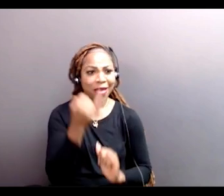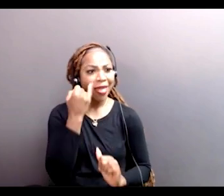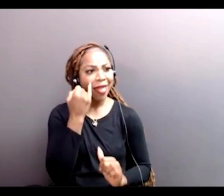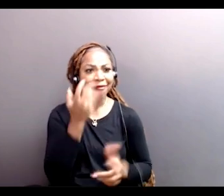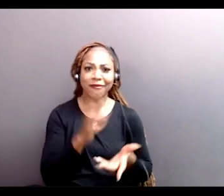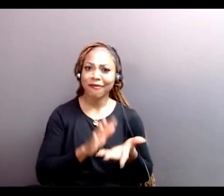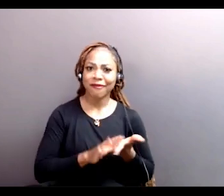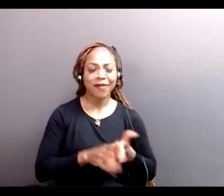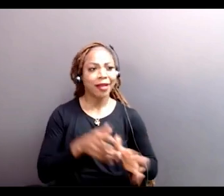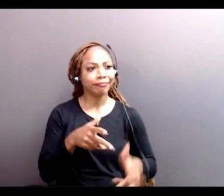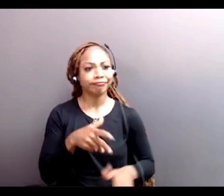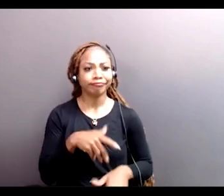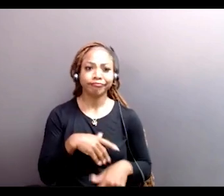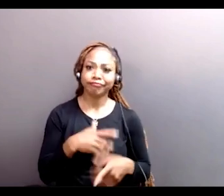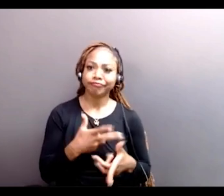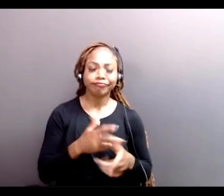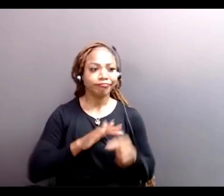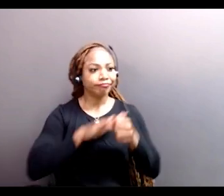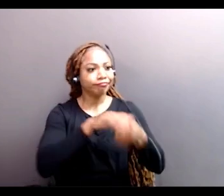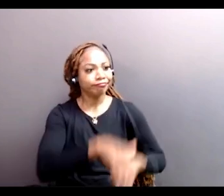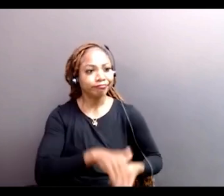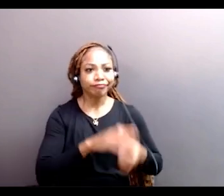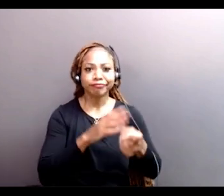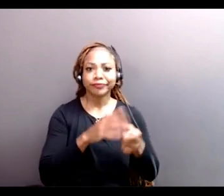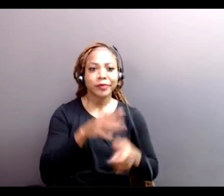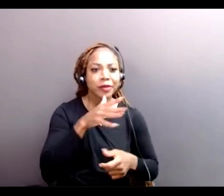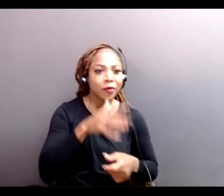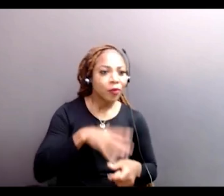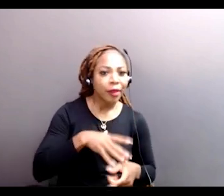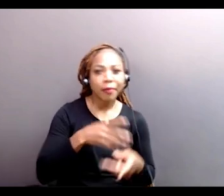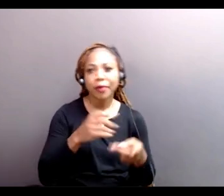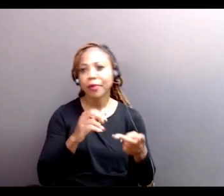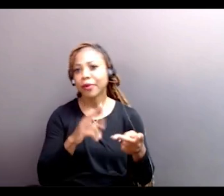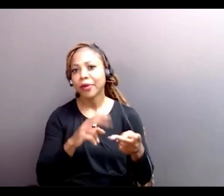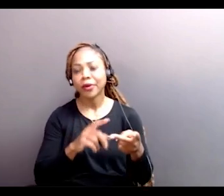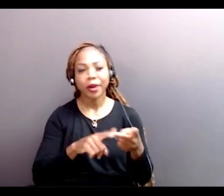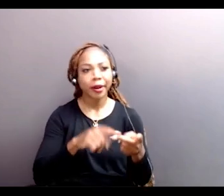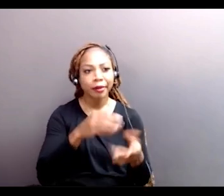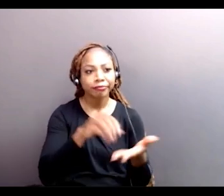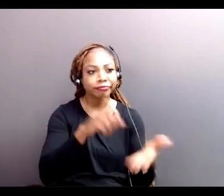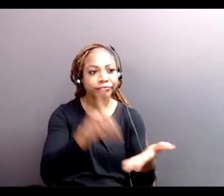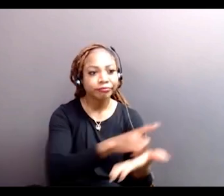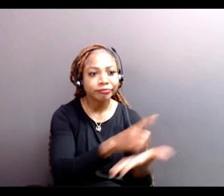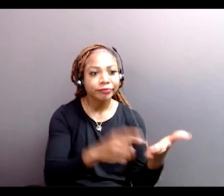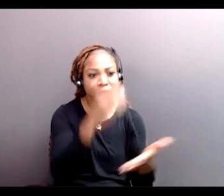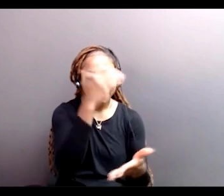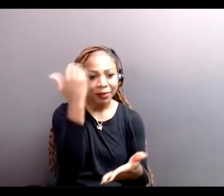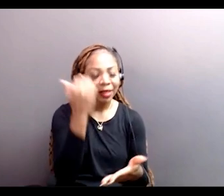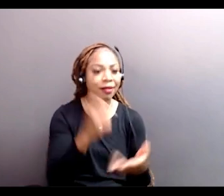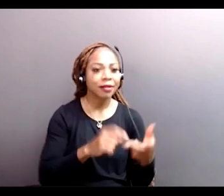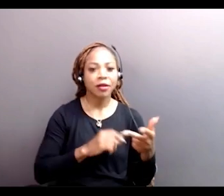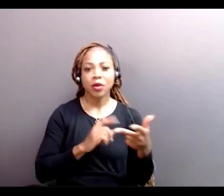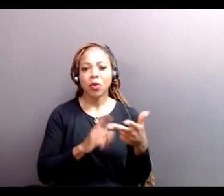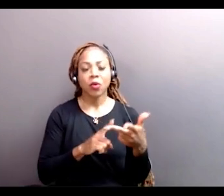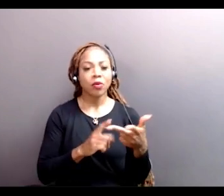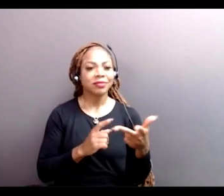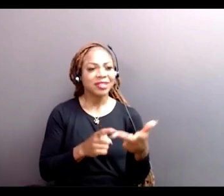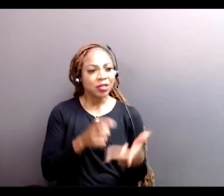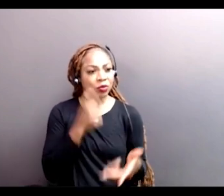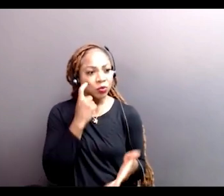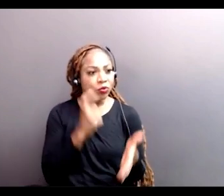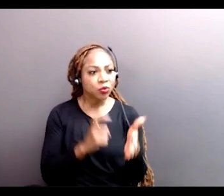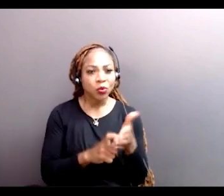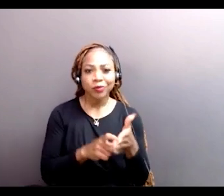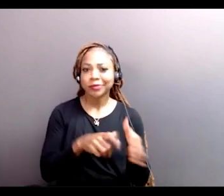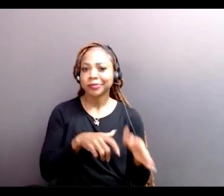misogynoir, right? The systemic practice of racism and sexism at the same time, which is where we see the birth trauma